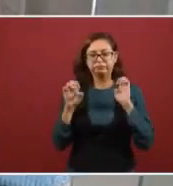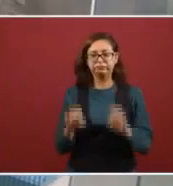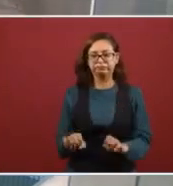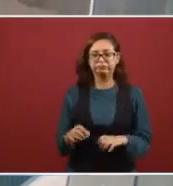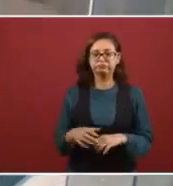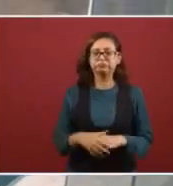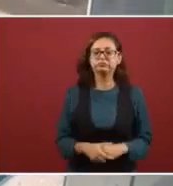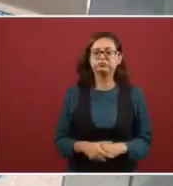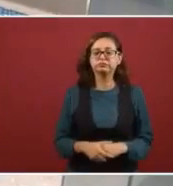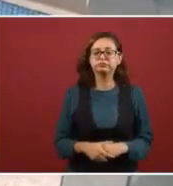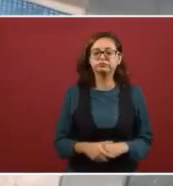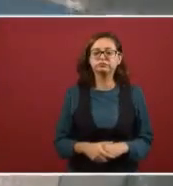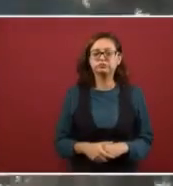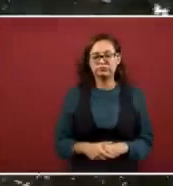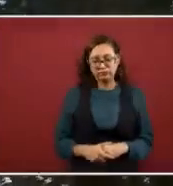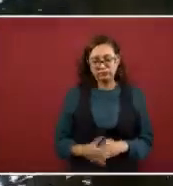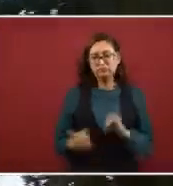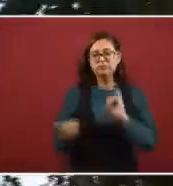And,